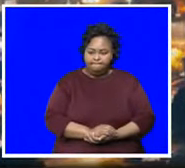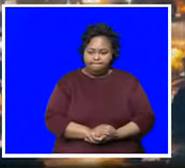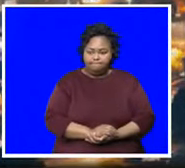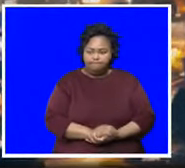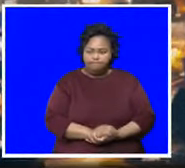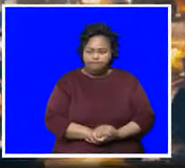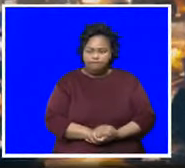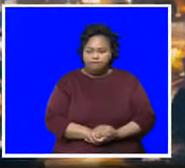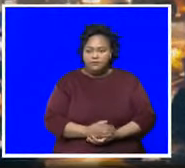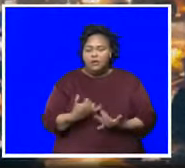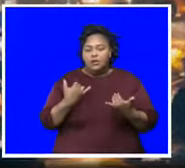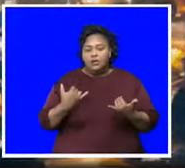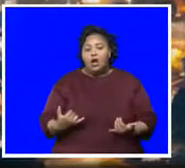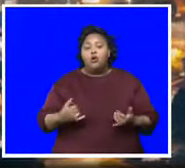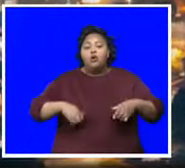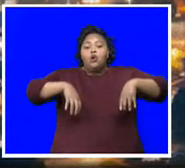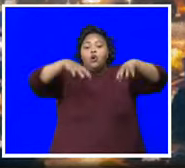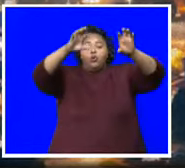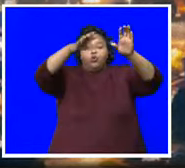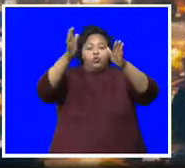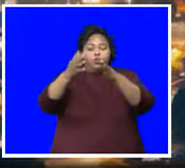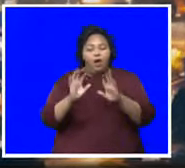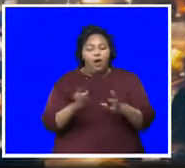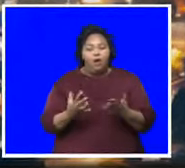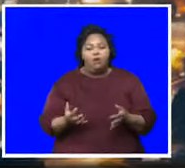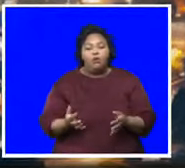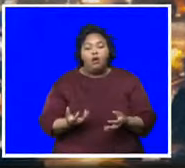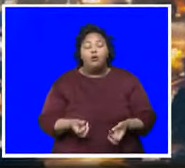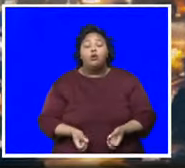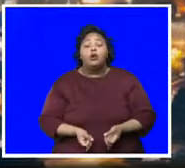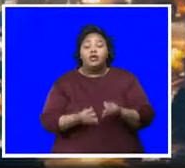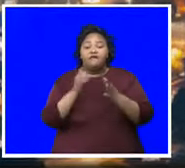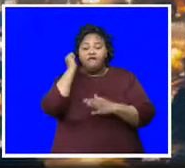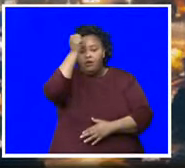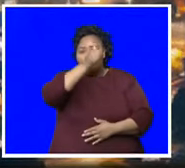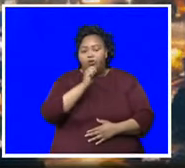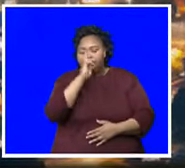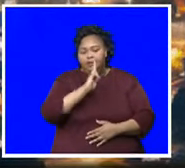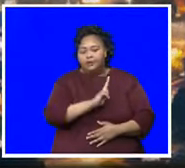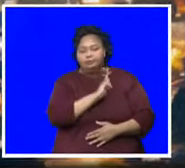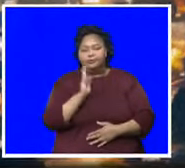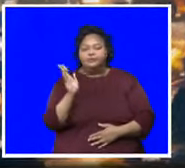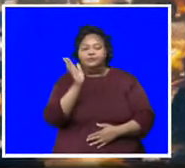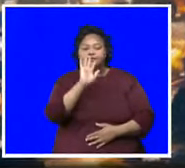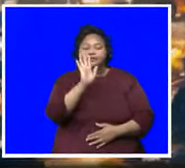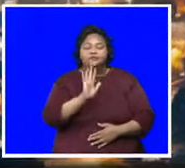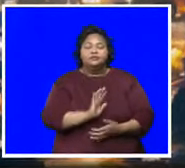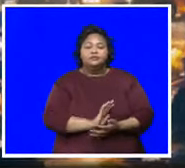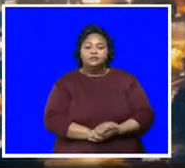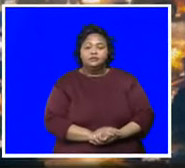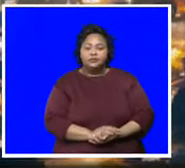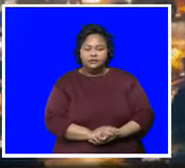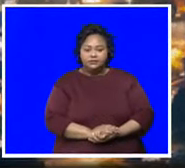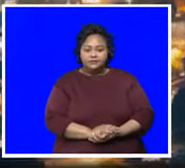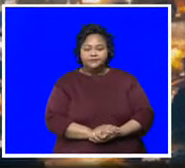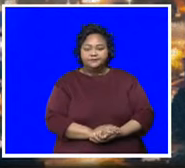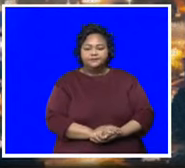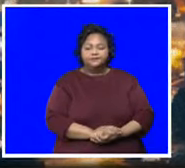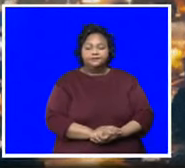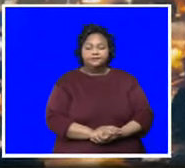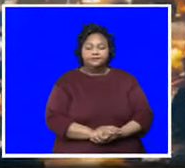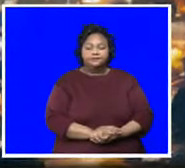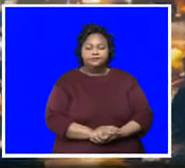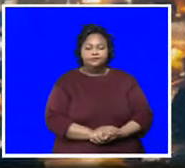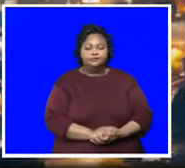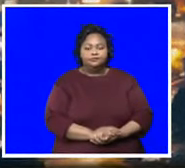Beautiful Kingdom of Eswatini, we've reached the home stretch of our news bulletin at 8 at Eswatini TV. Thank you so much for indeed for choosing to stay with us. We shall now cross over to the Weather Center for